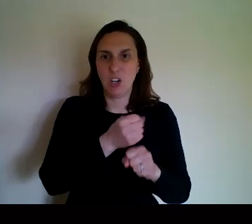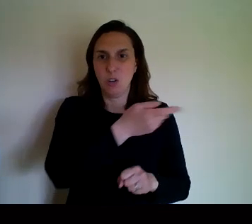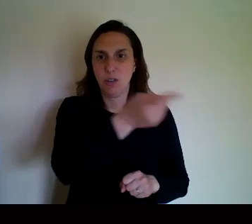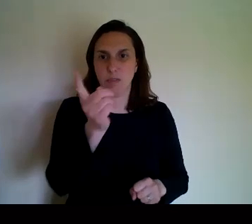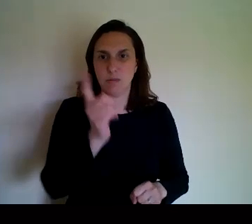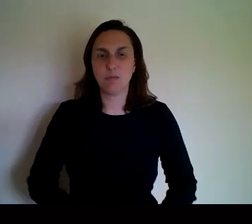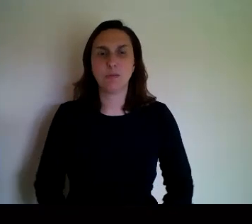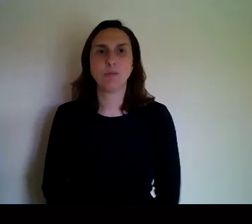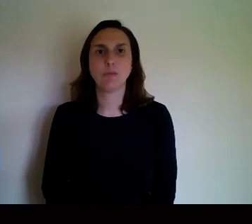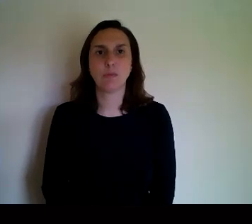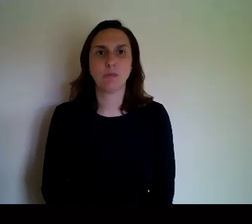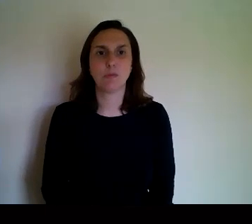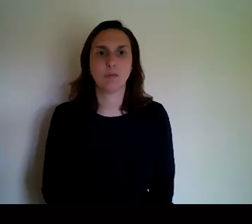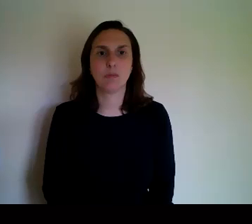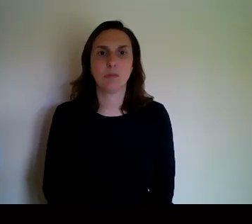Since